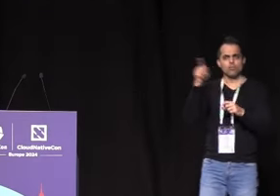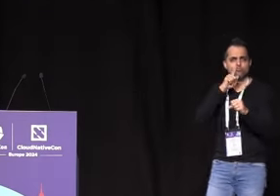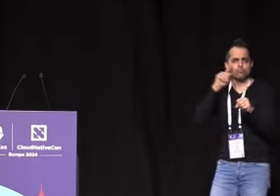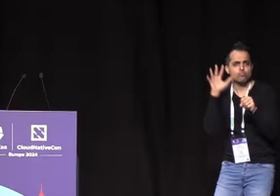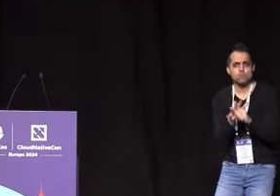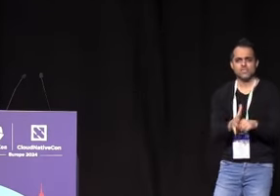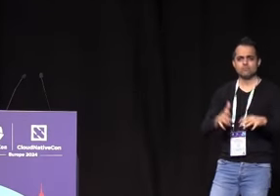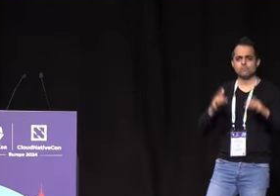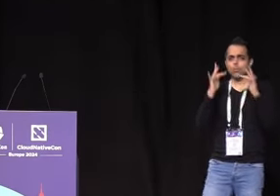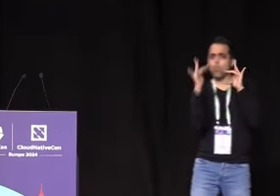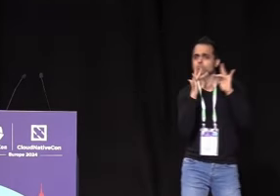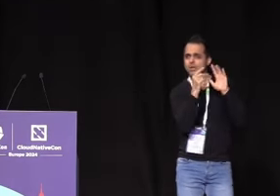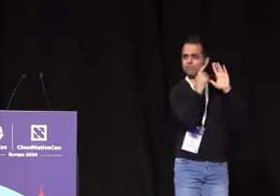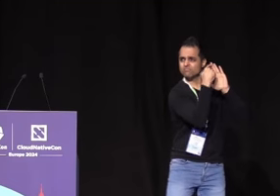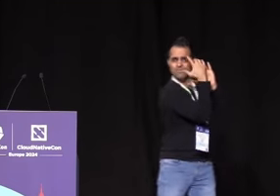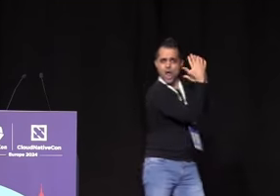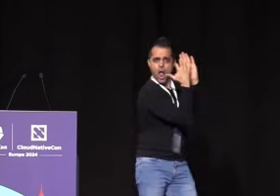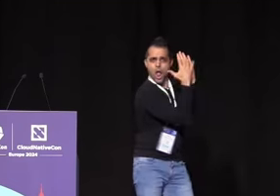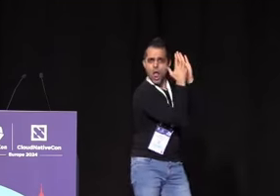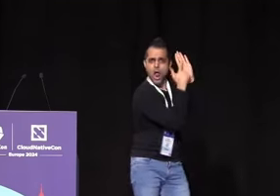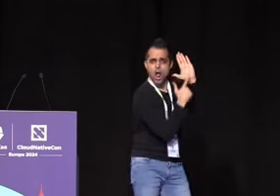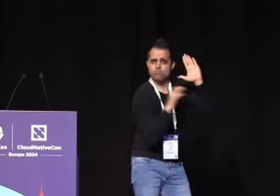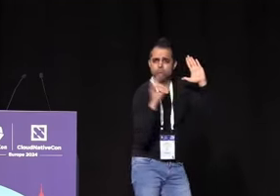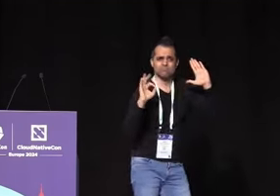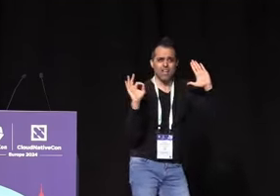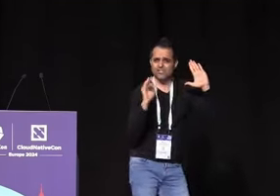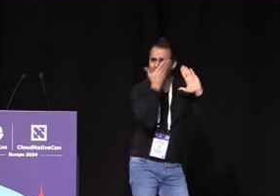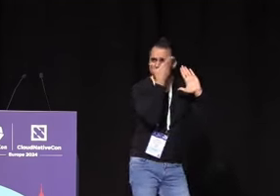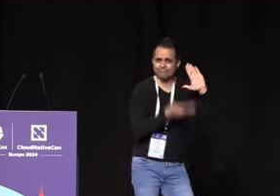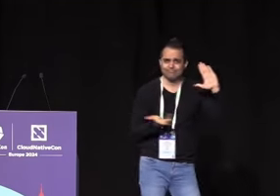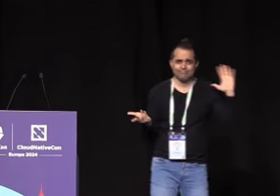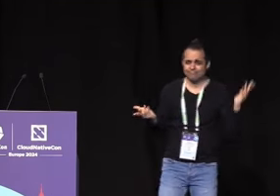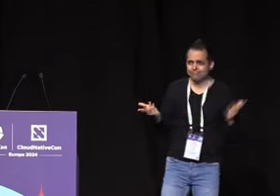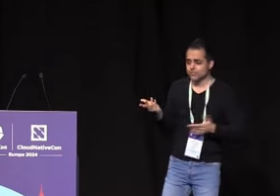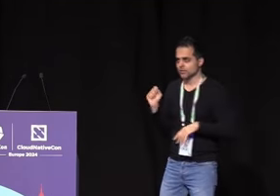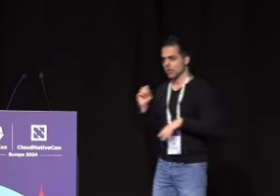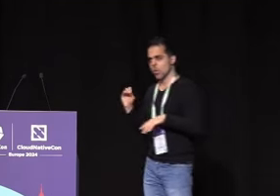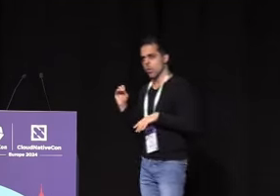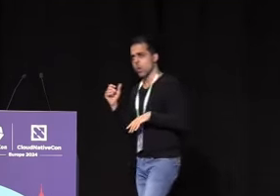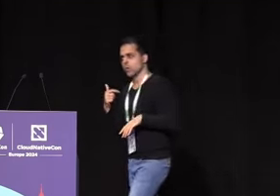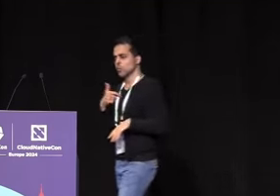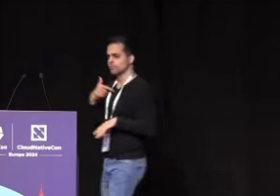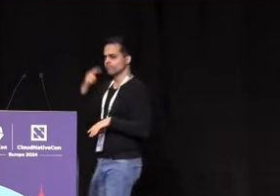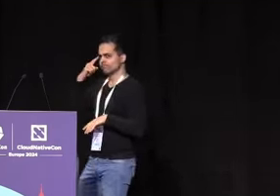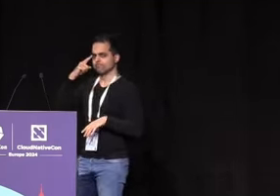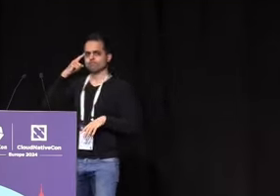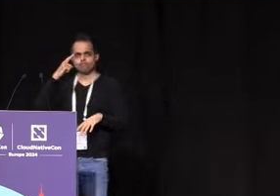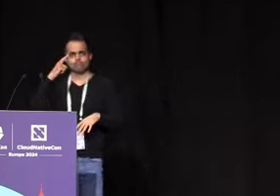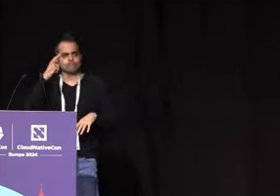me feeling disappointed and wondering about the sincerity of the company's commitment to inclusivity and diversity.